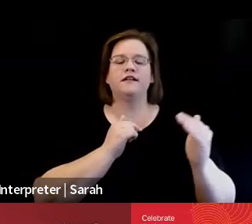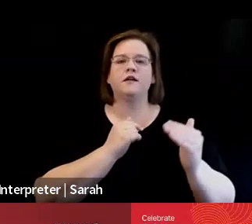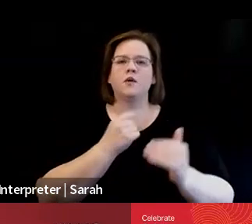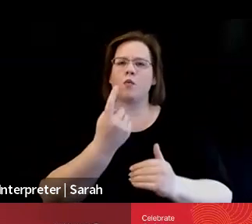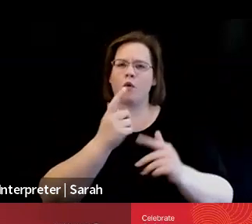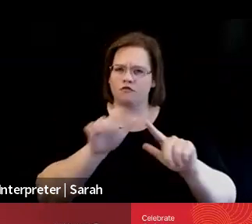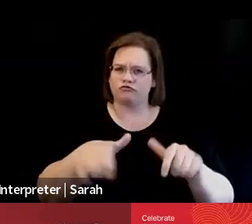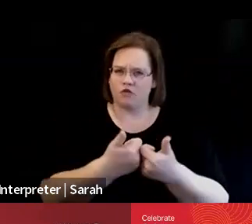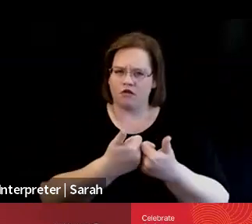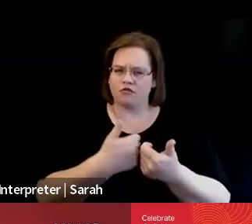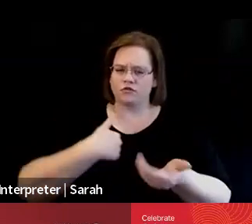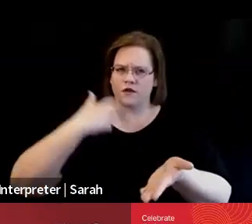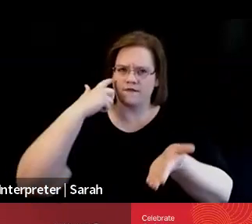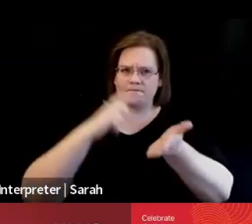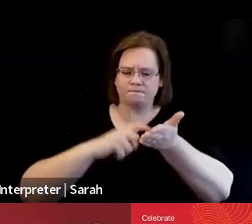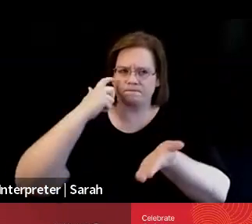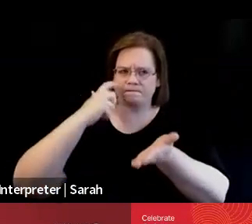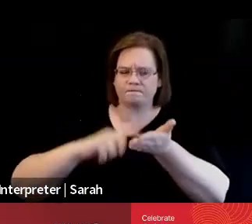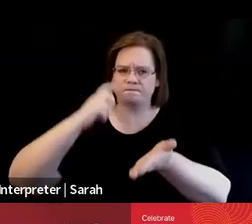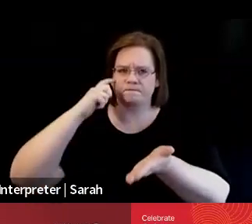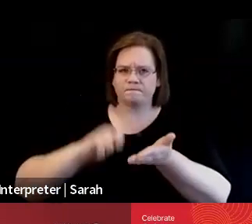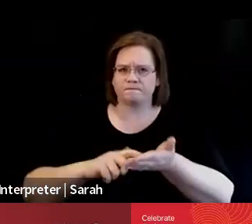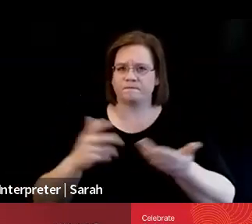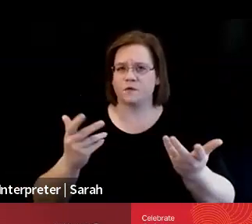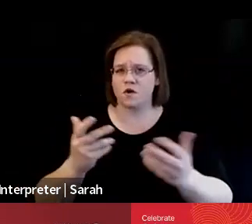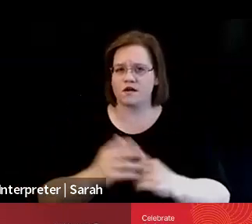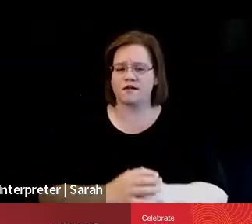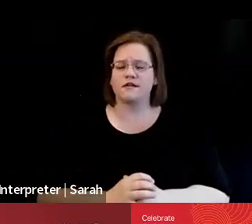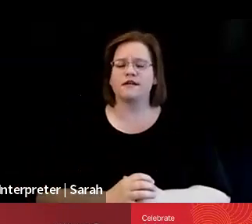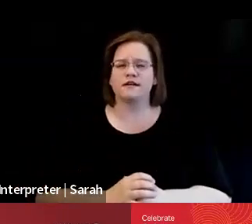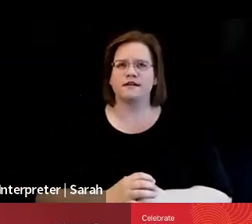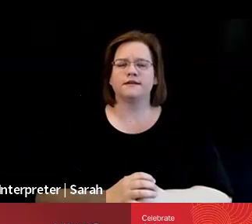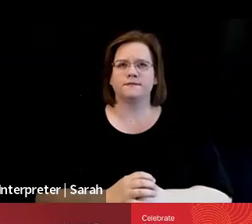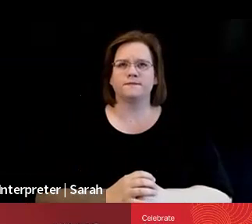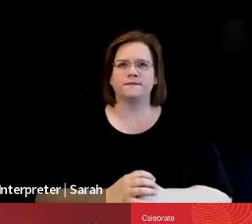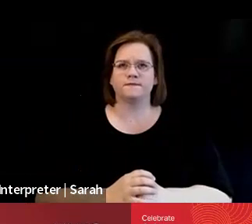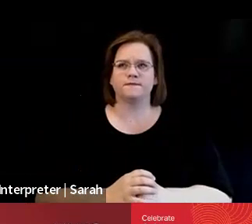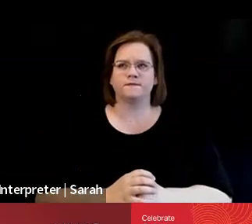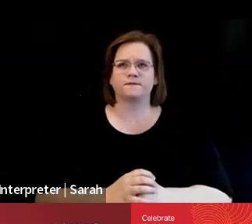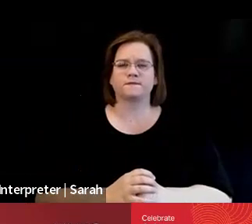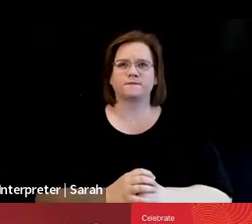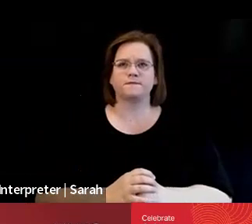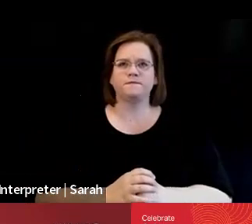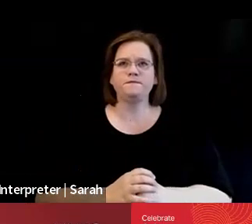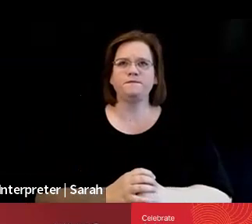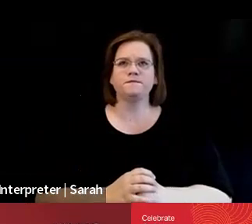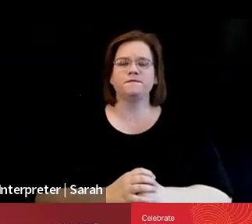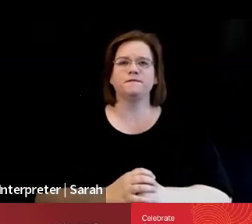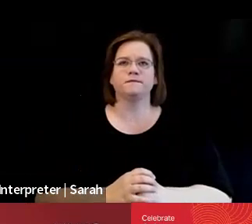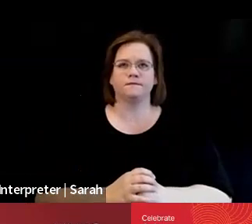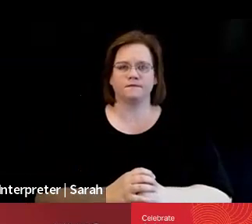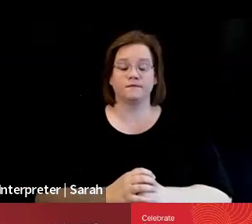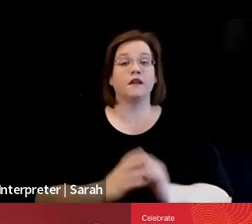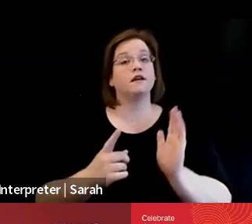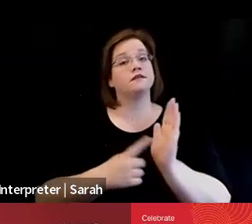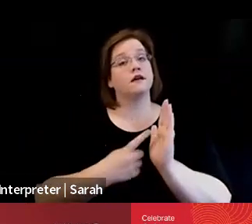I've seen that we run into is sometimes when we're trying to do things as